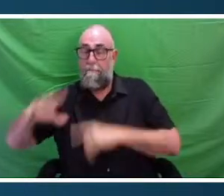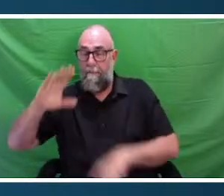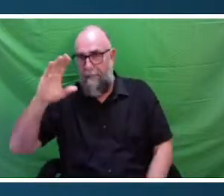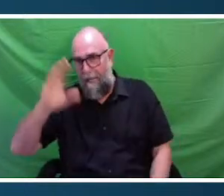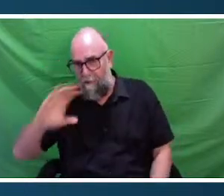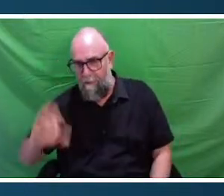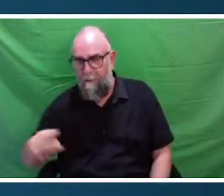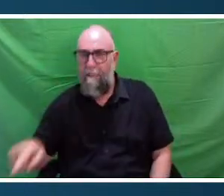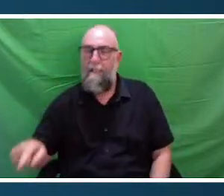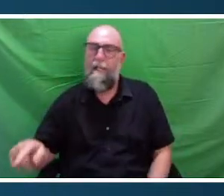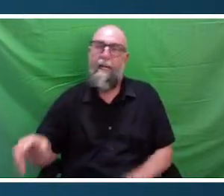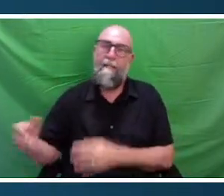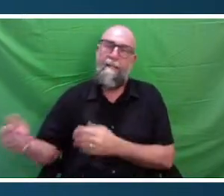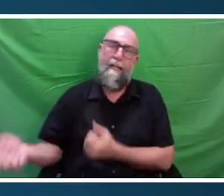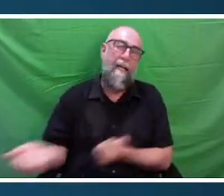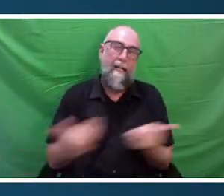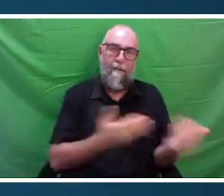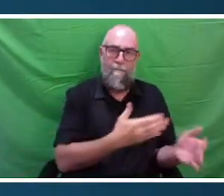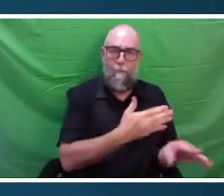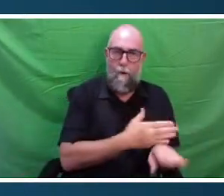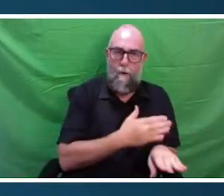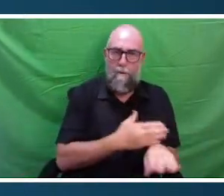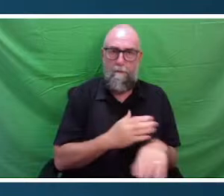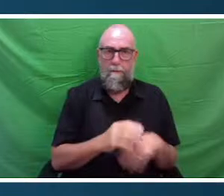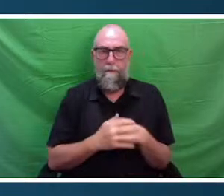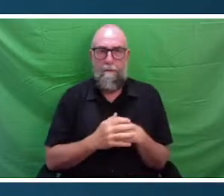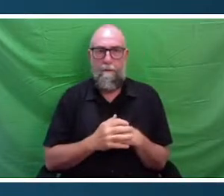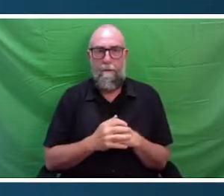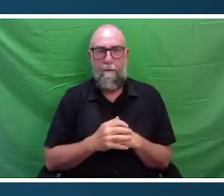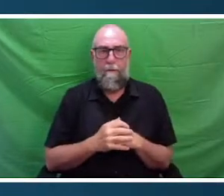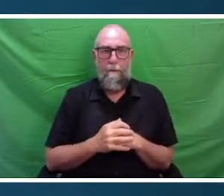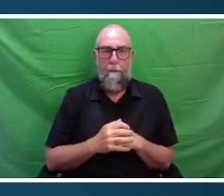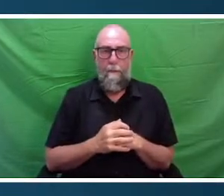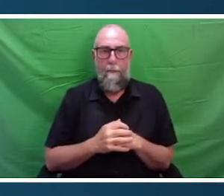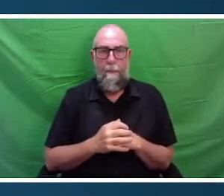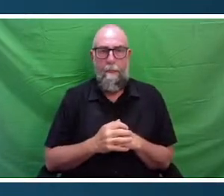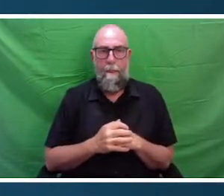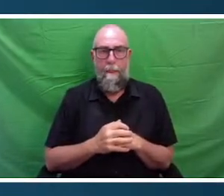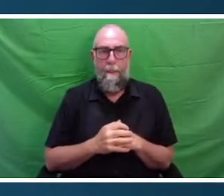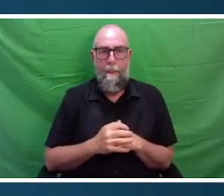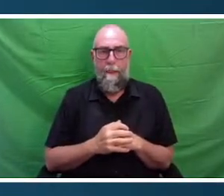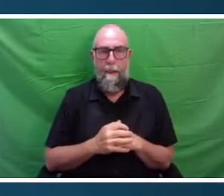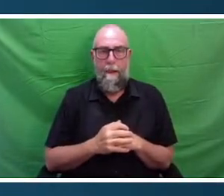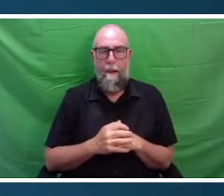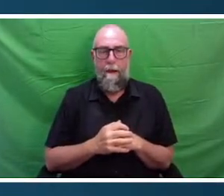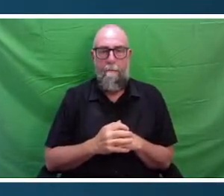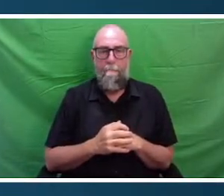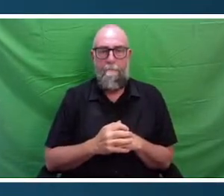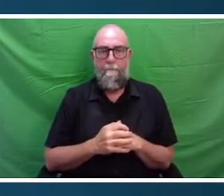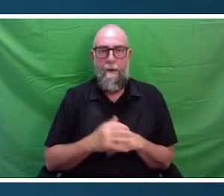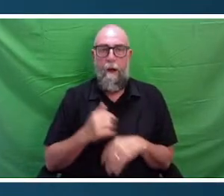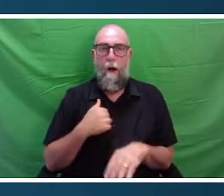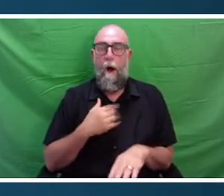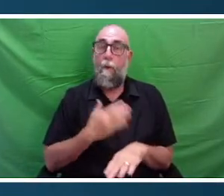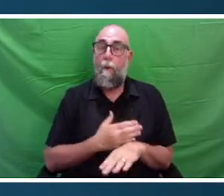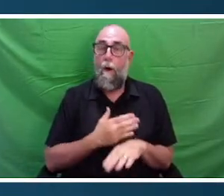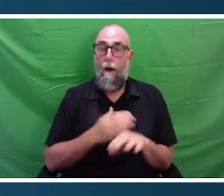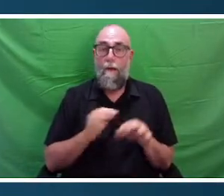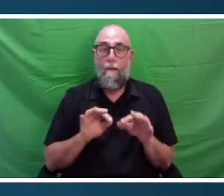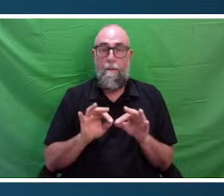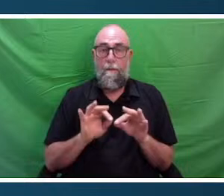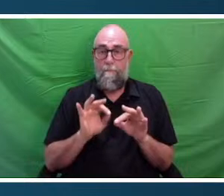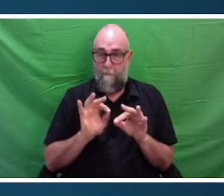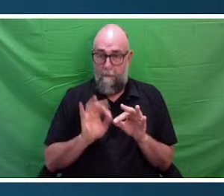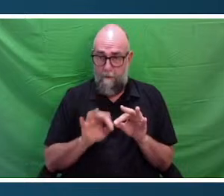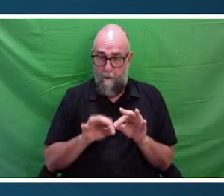Anthony Bailey, I'm an unaccredited Bishlama interpreter and do quite a bit of work with Ni Vanuatu workers